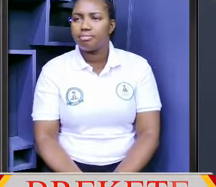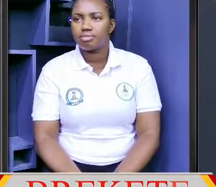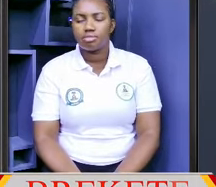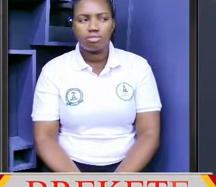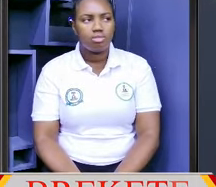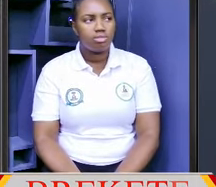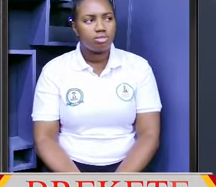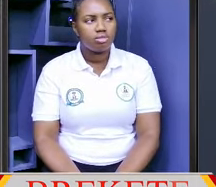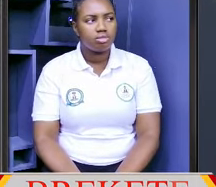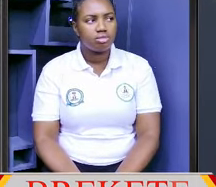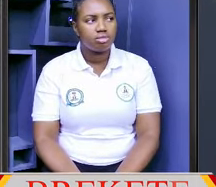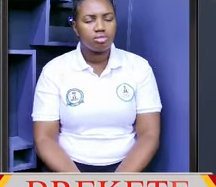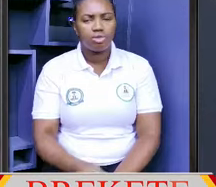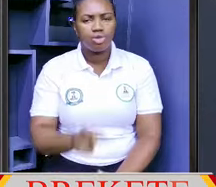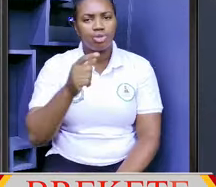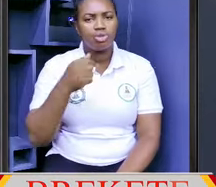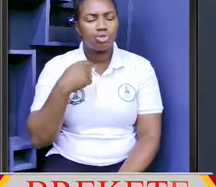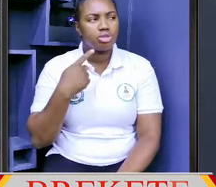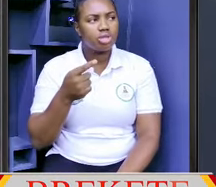Okay. You say